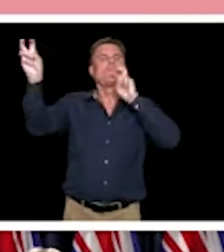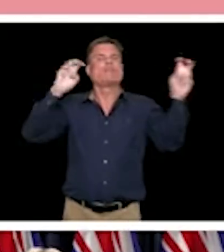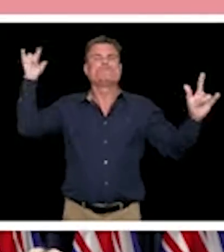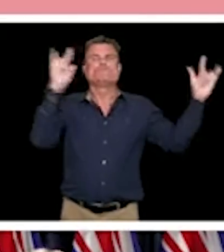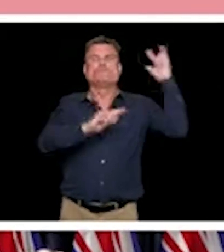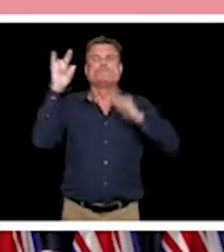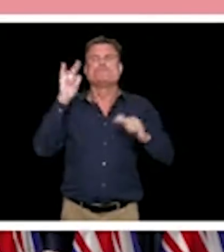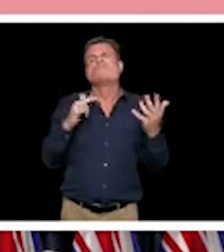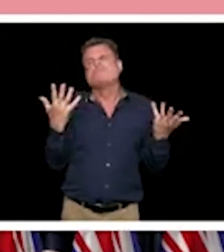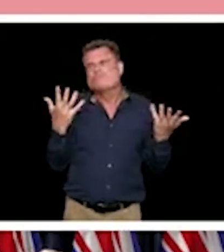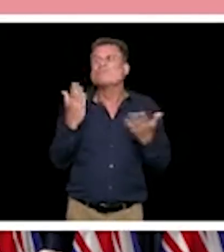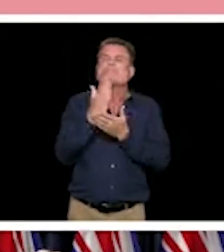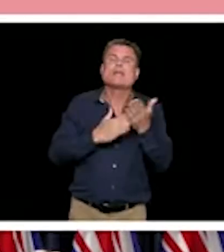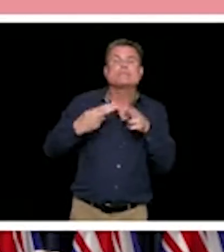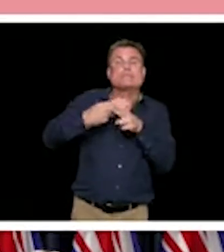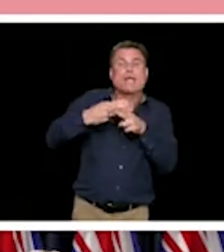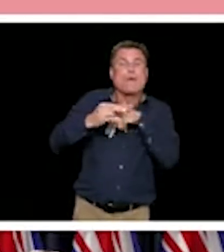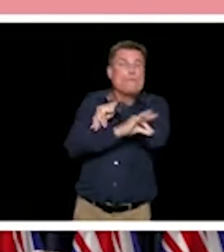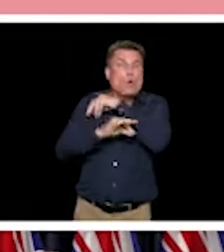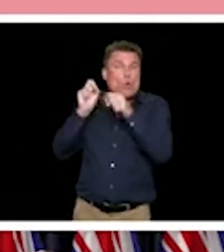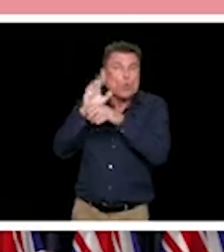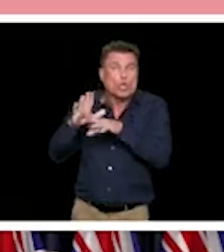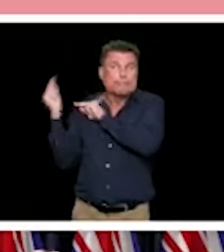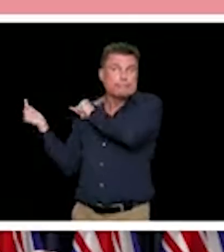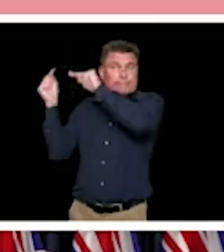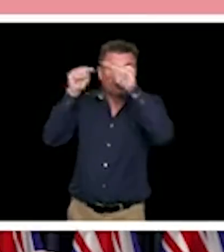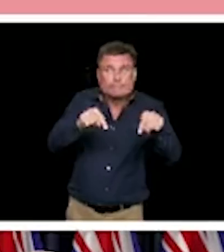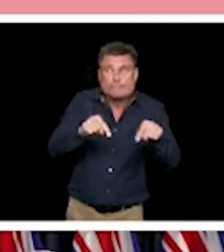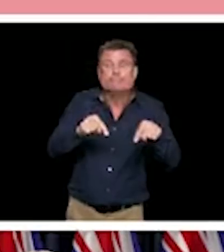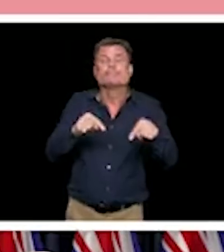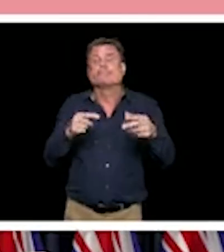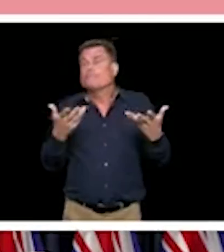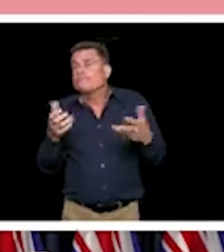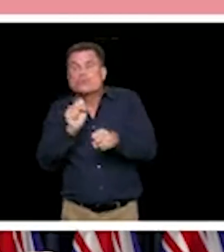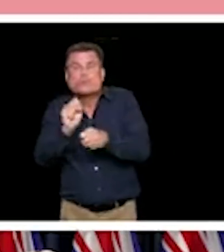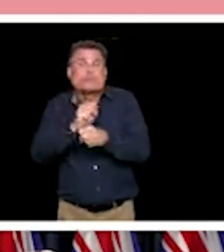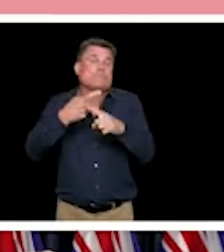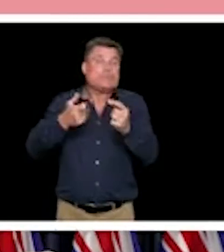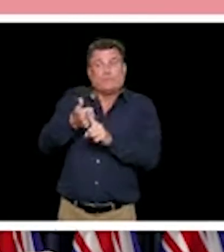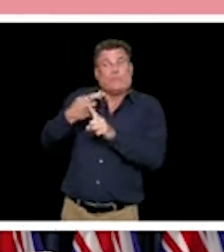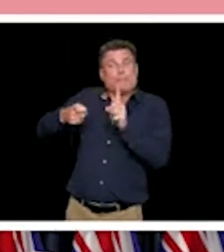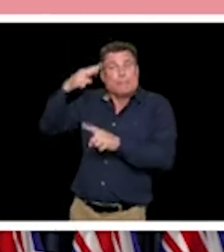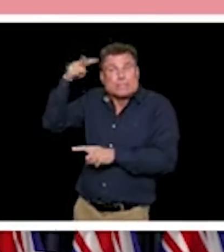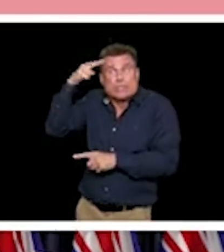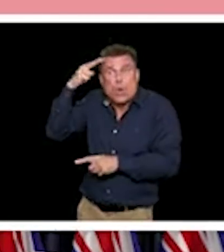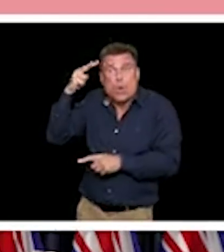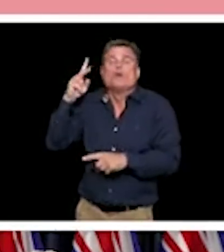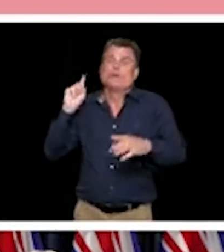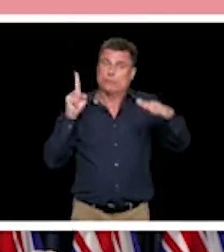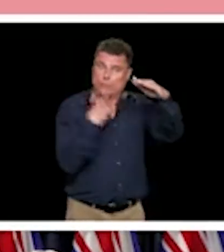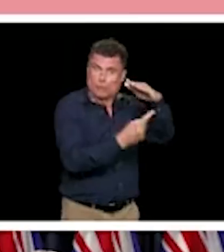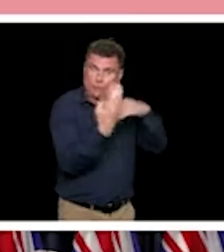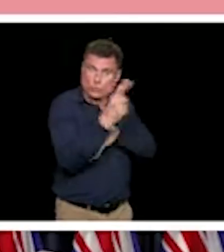Some of these are our temporary foreign workers who have come in from countries, particularly Mexico, and a number